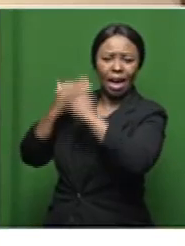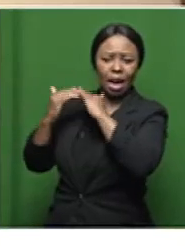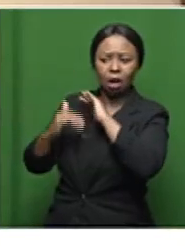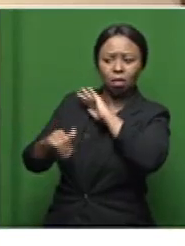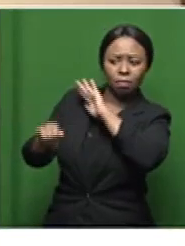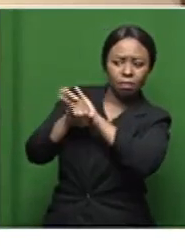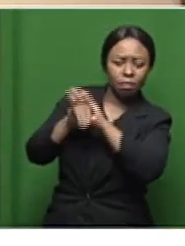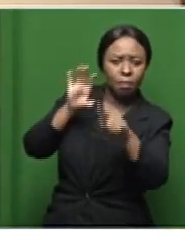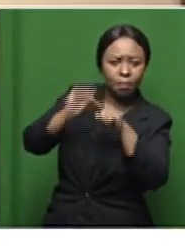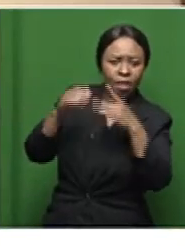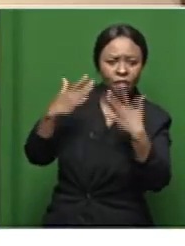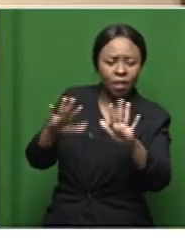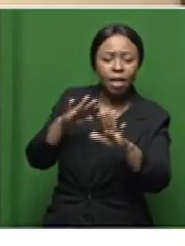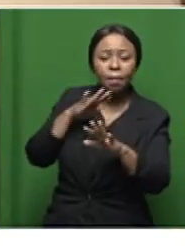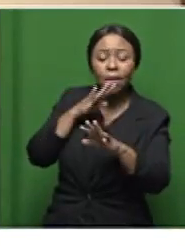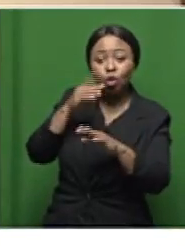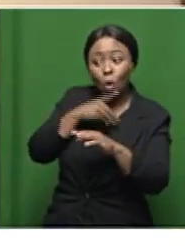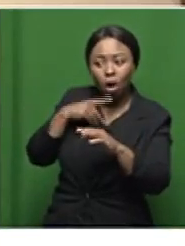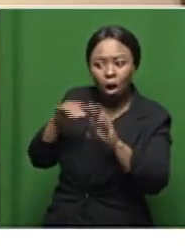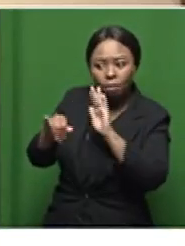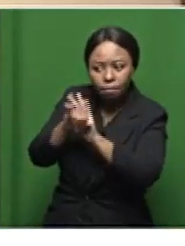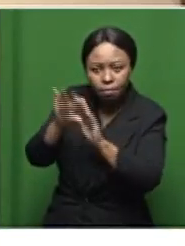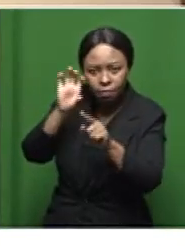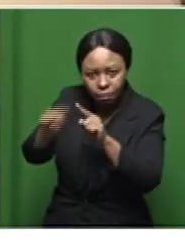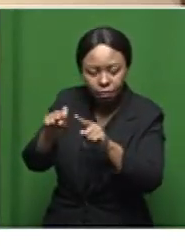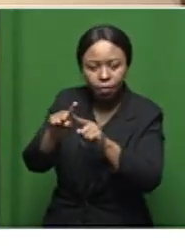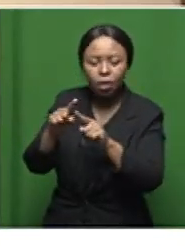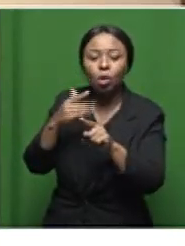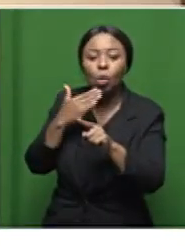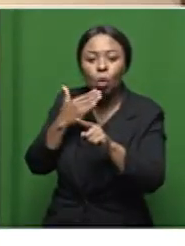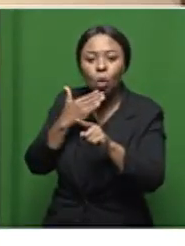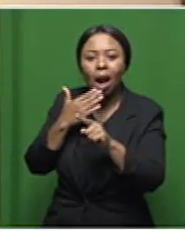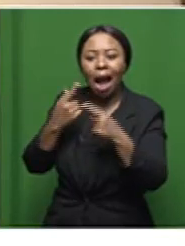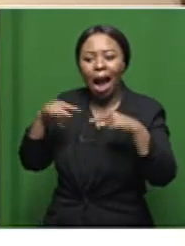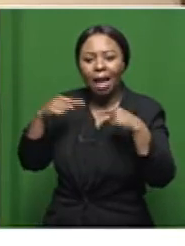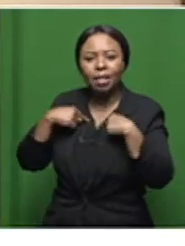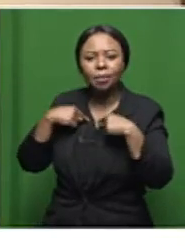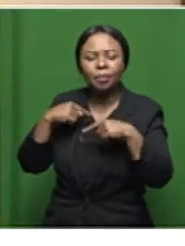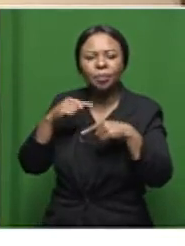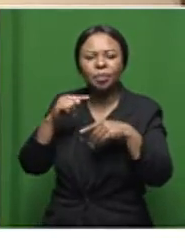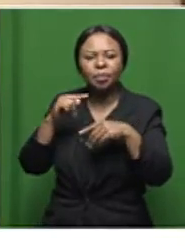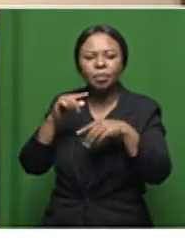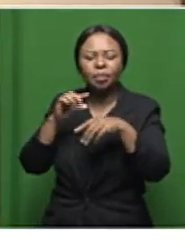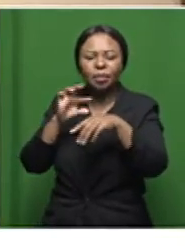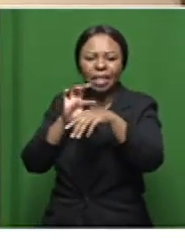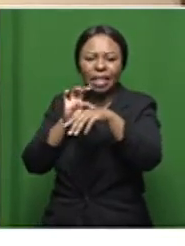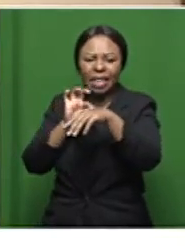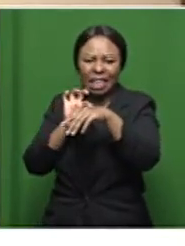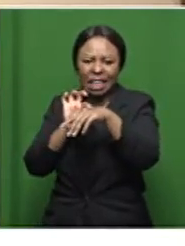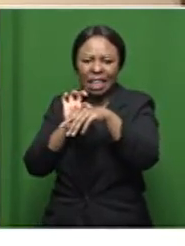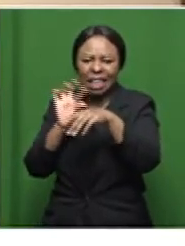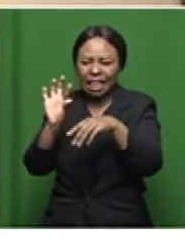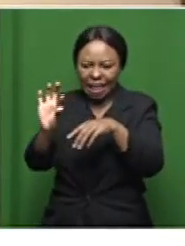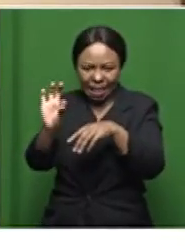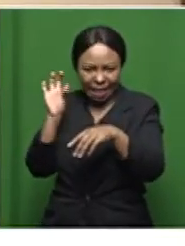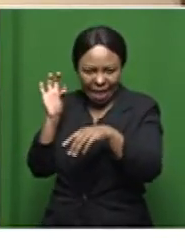we're actually saying that it's a diagnosis that's made by us taking a piece of tissue. Okay. So there has to be a piece of tissue